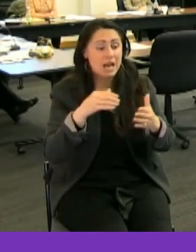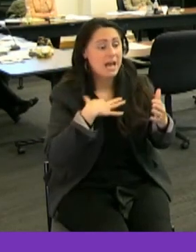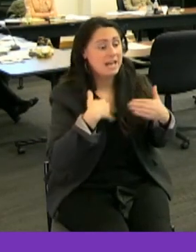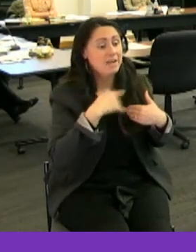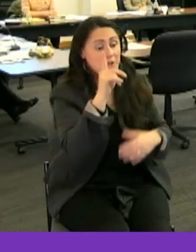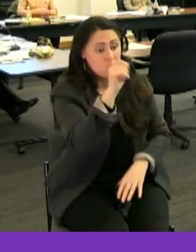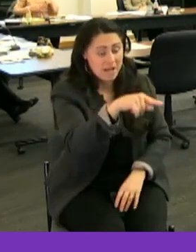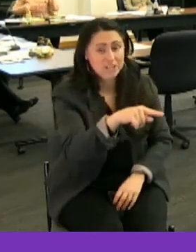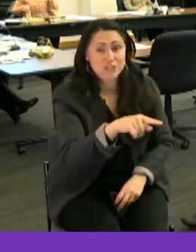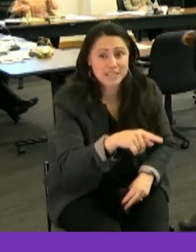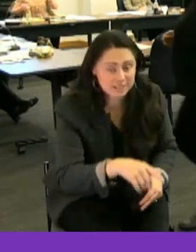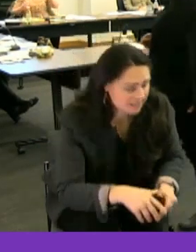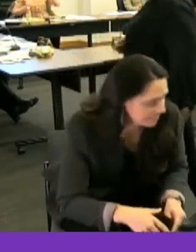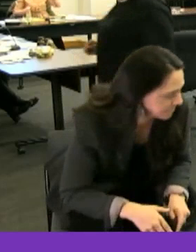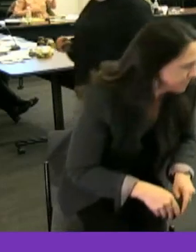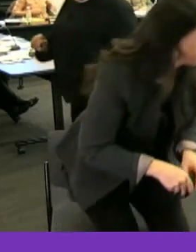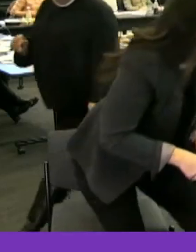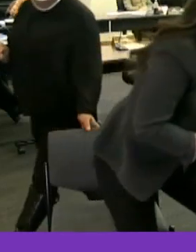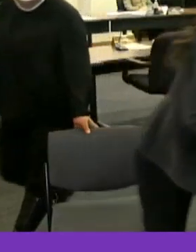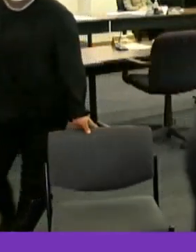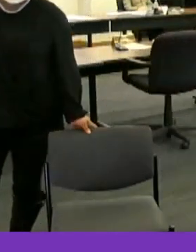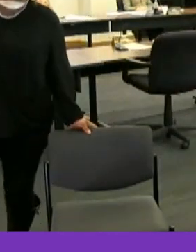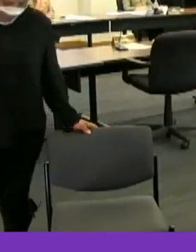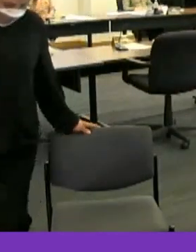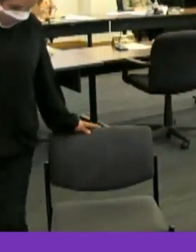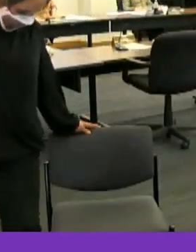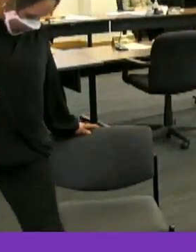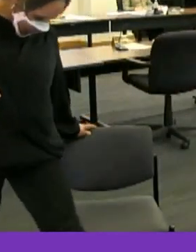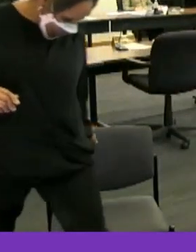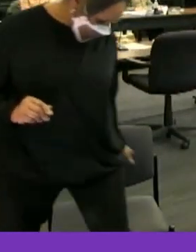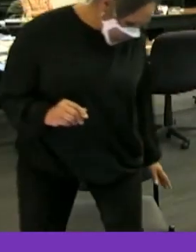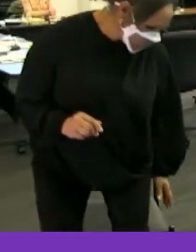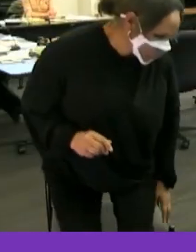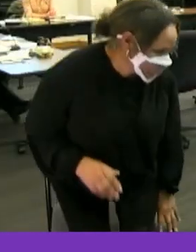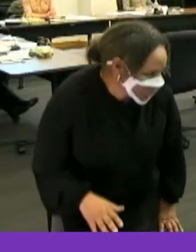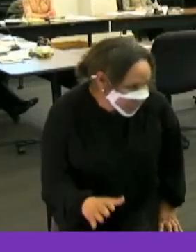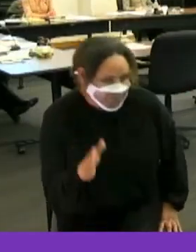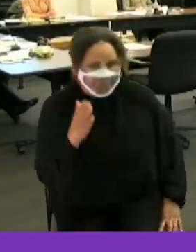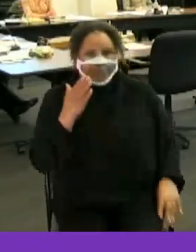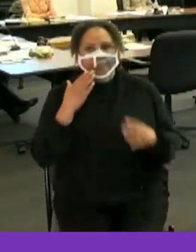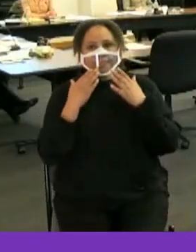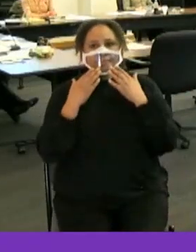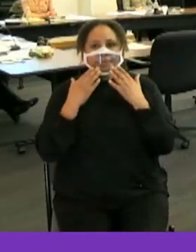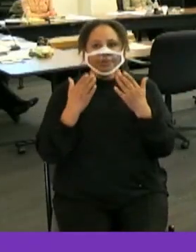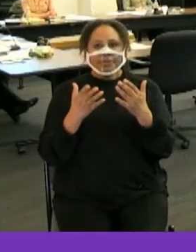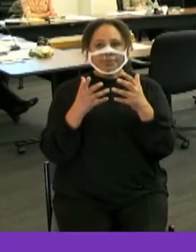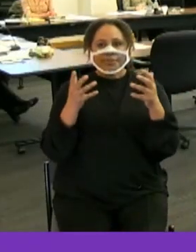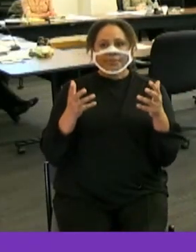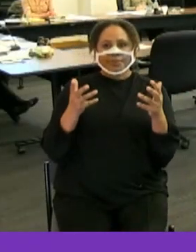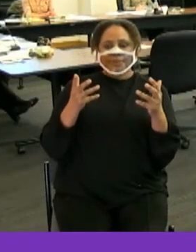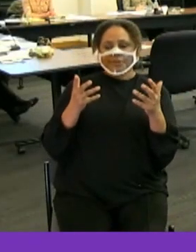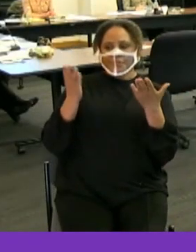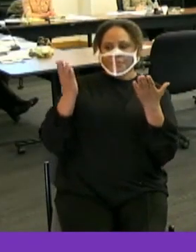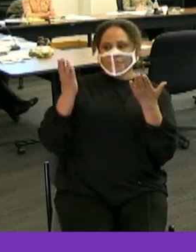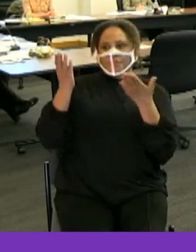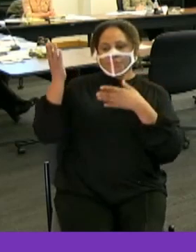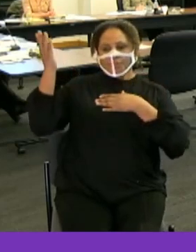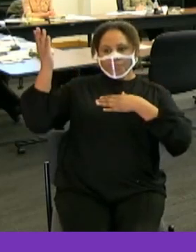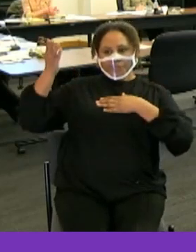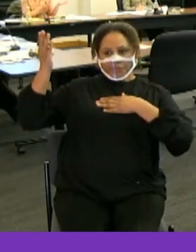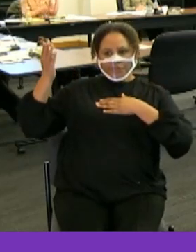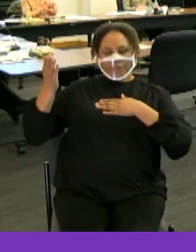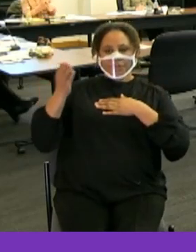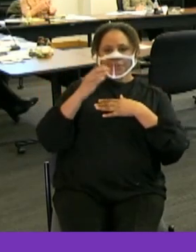question. Yeah. Thank you. So first, thank you so much for the presentation, Dr. Farmer and Jim. I really